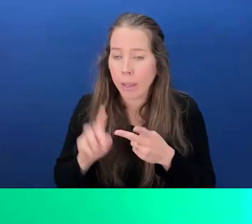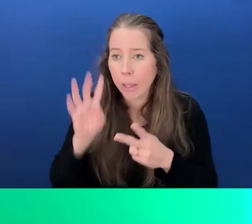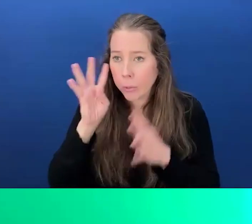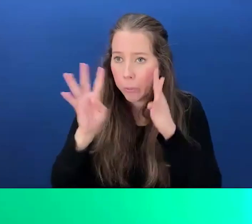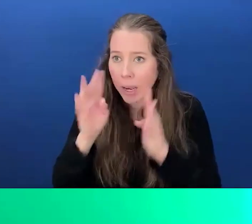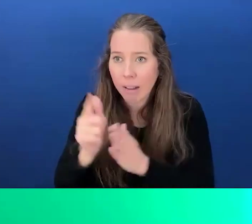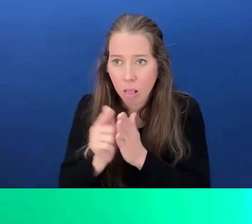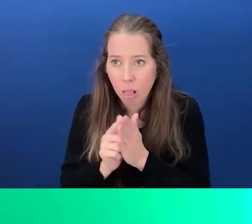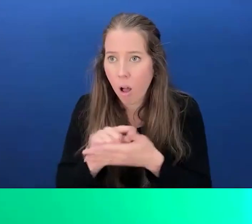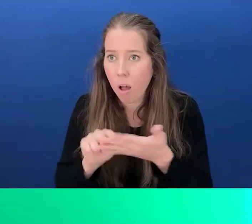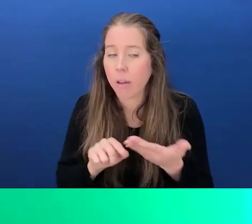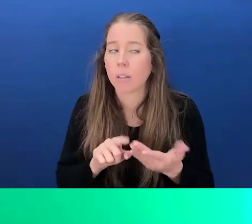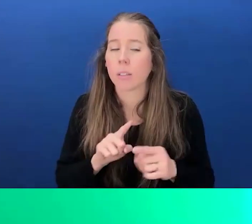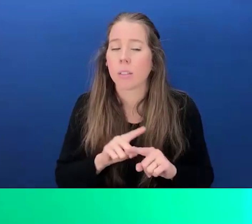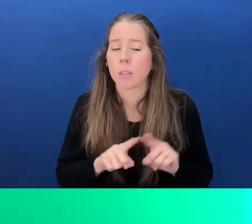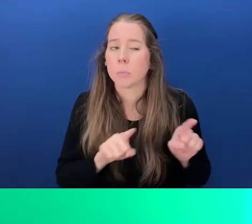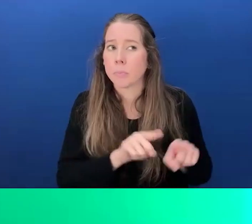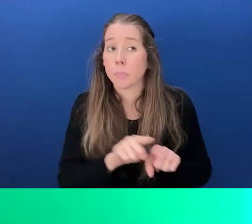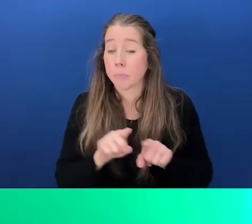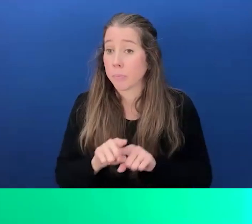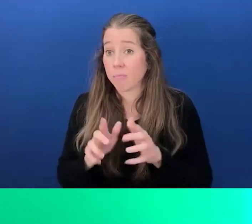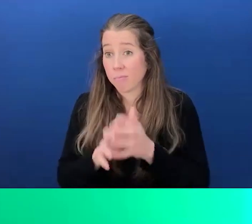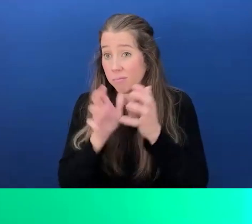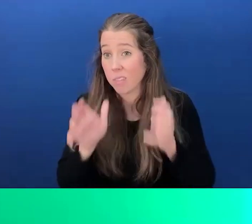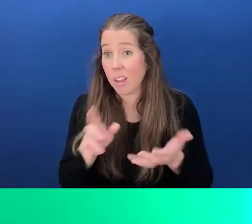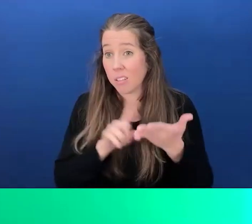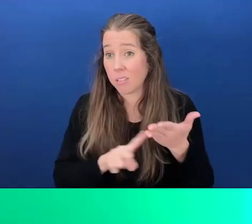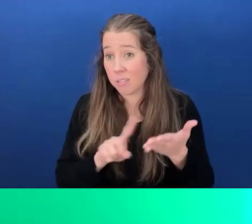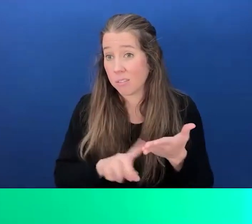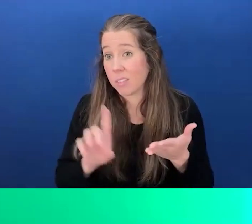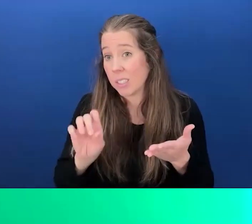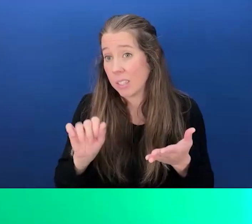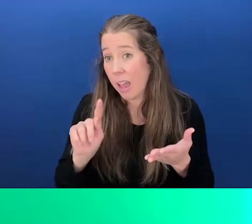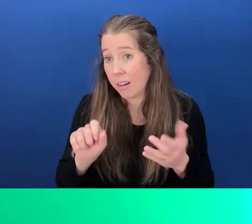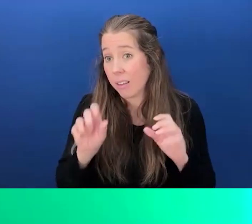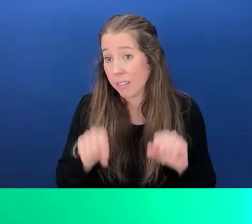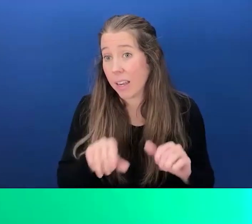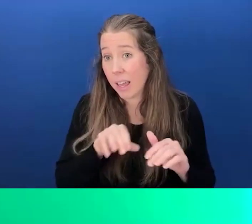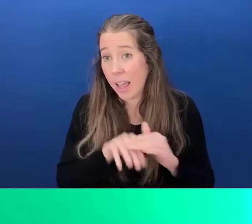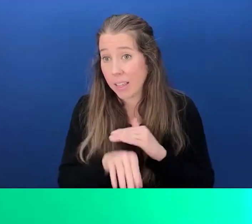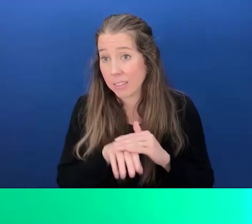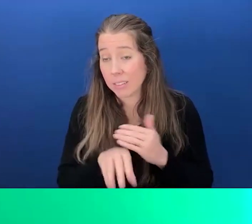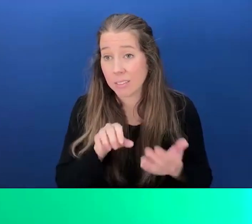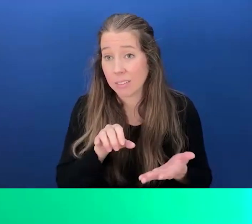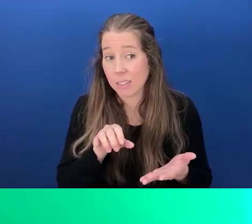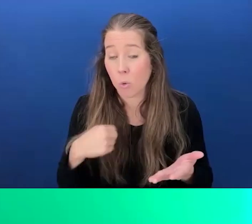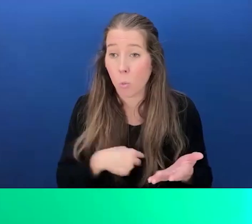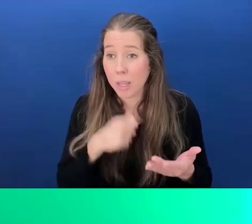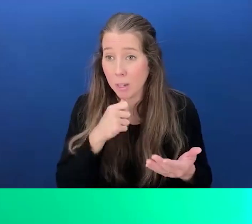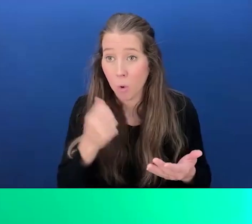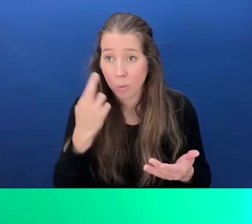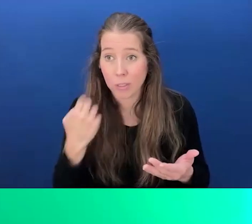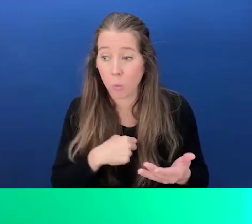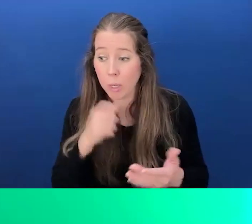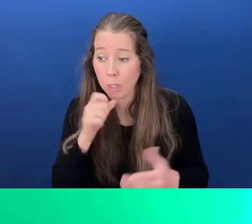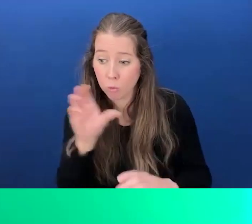in general, there are also a huge amount of data that they have access to that we may not because we don't search for that kind of stuff. So I kind of